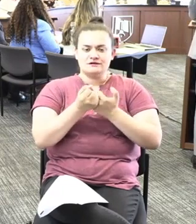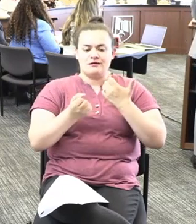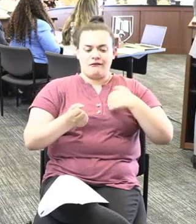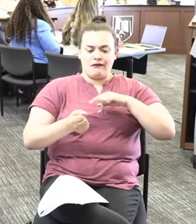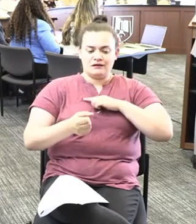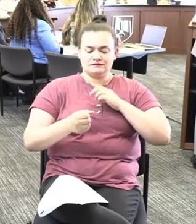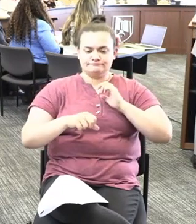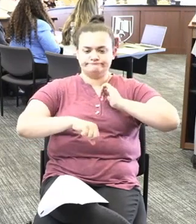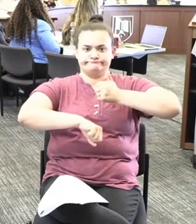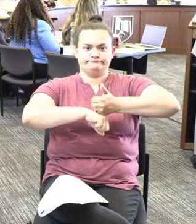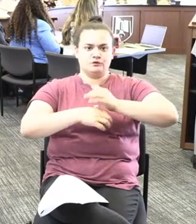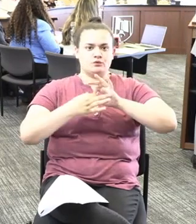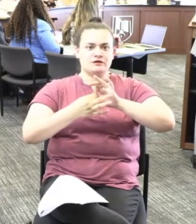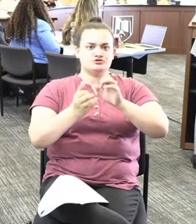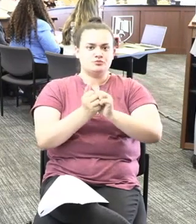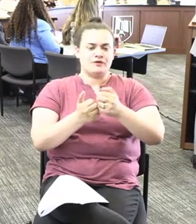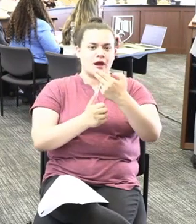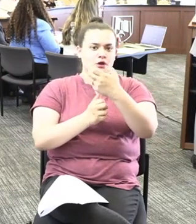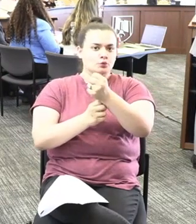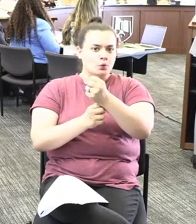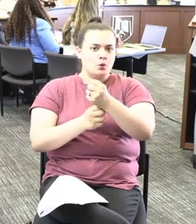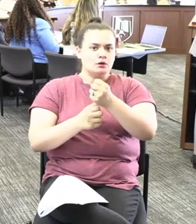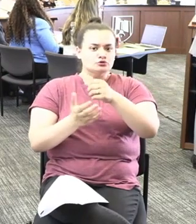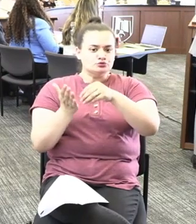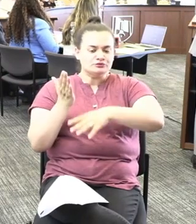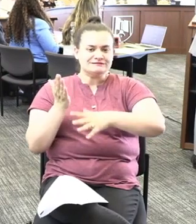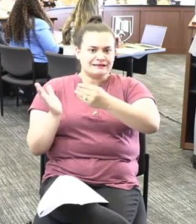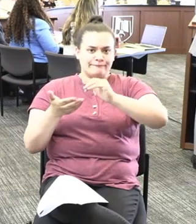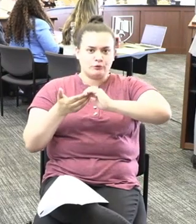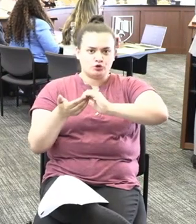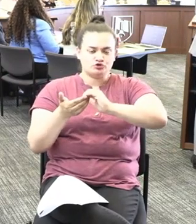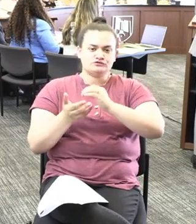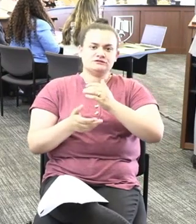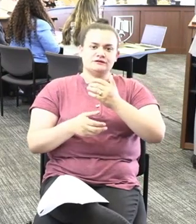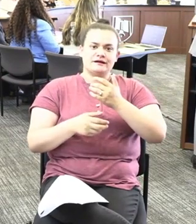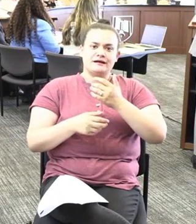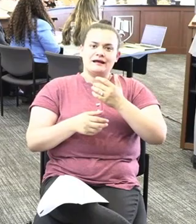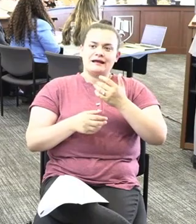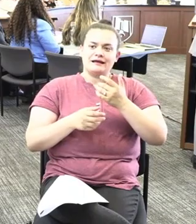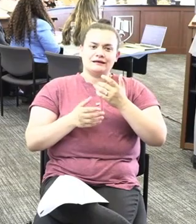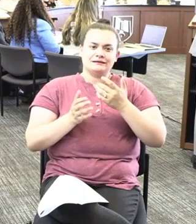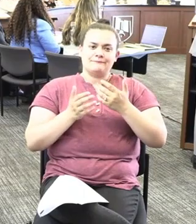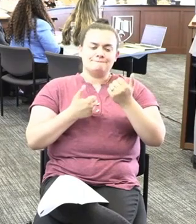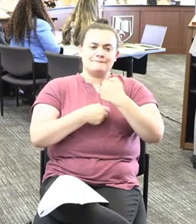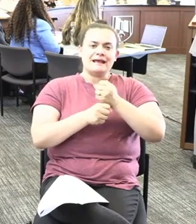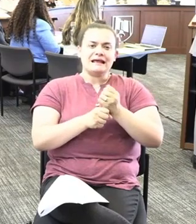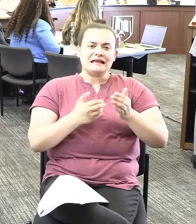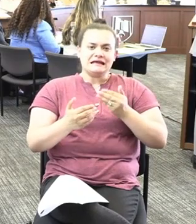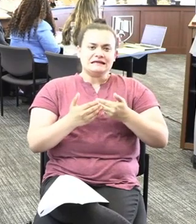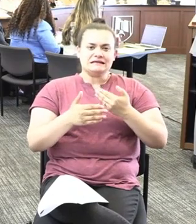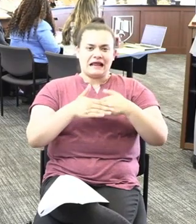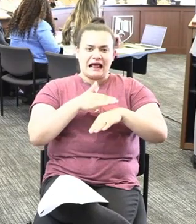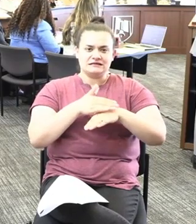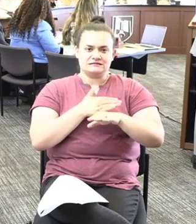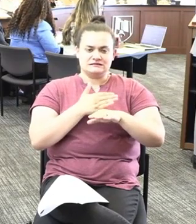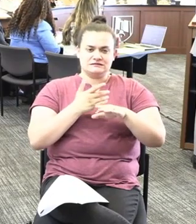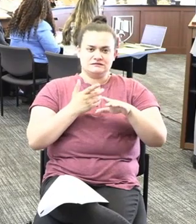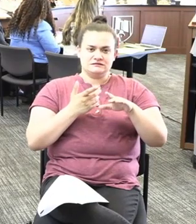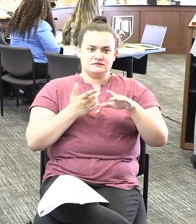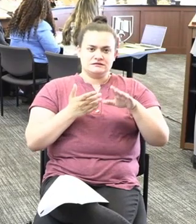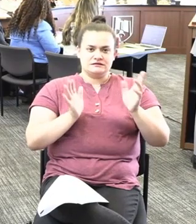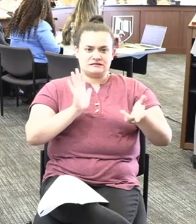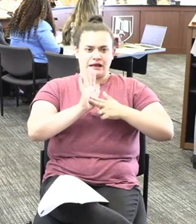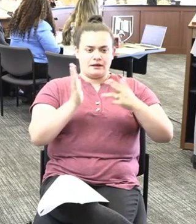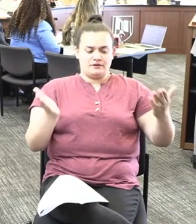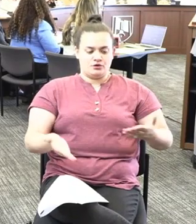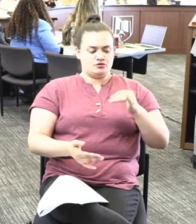building relationships with our high school partners and our high school students and giving them ease of access to getting